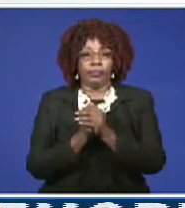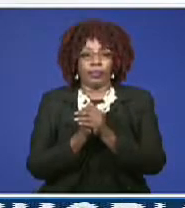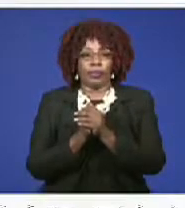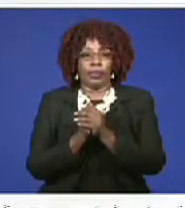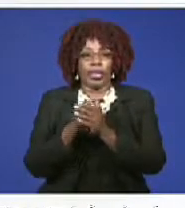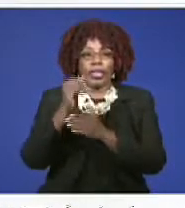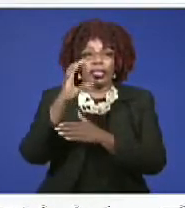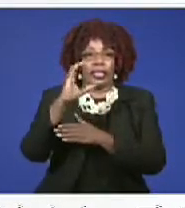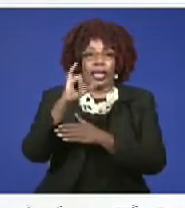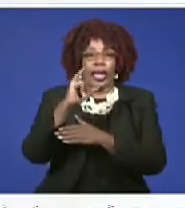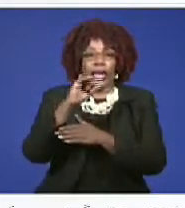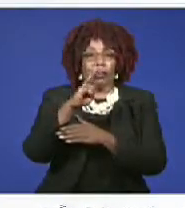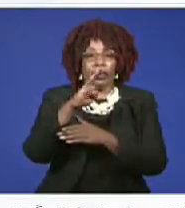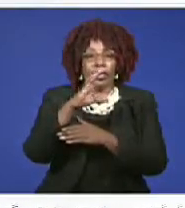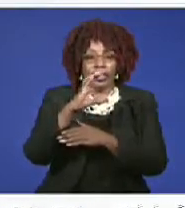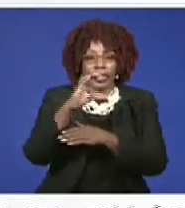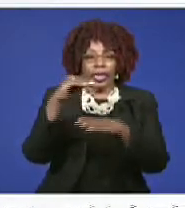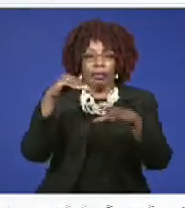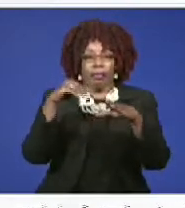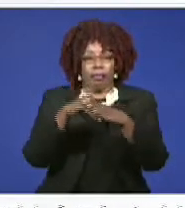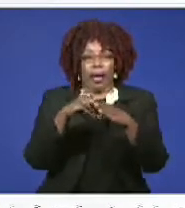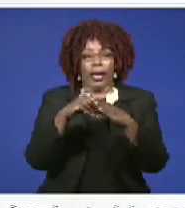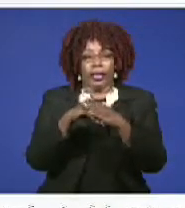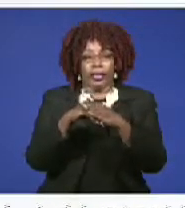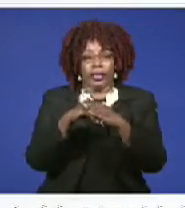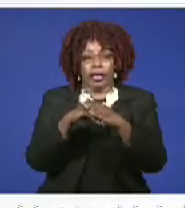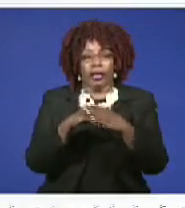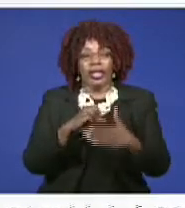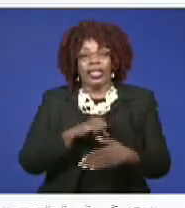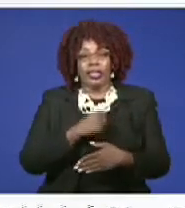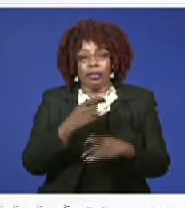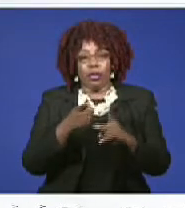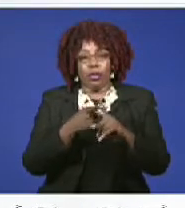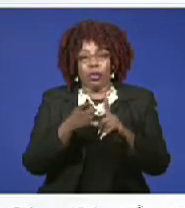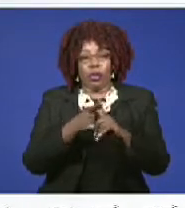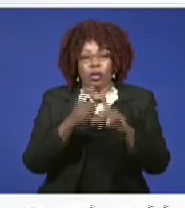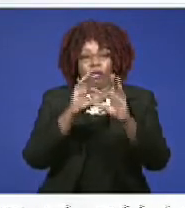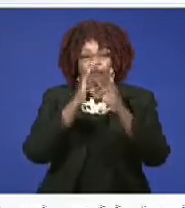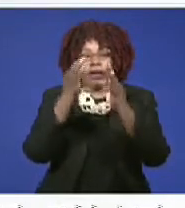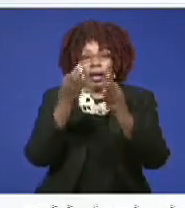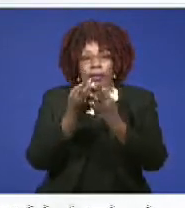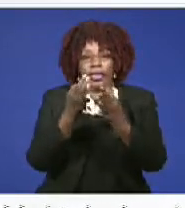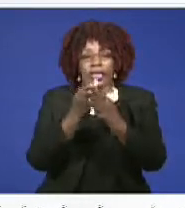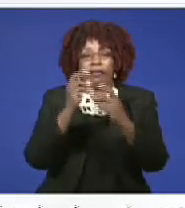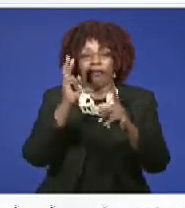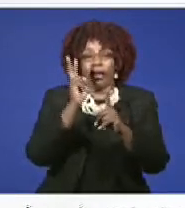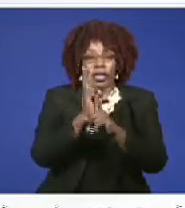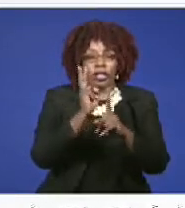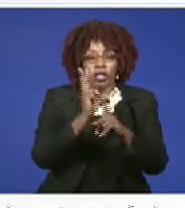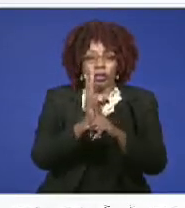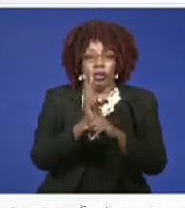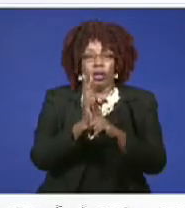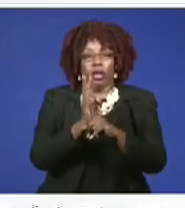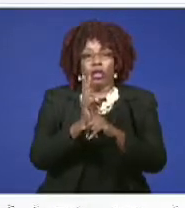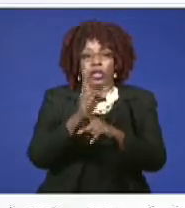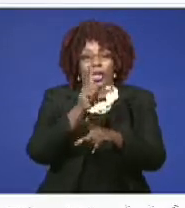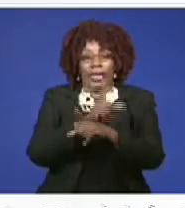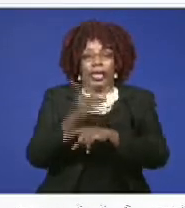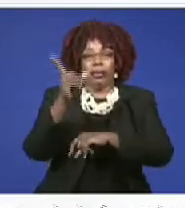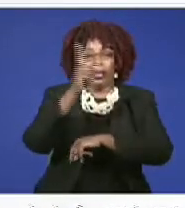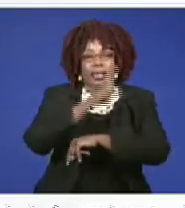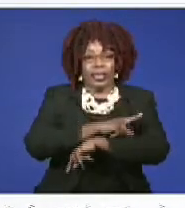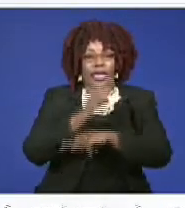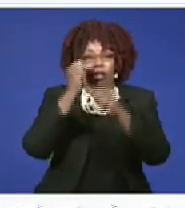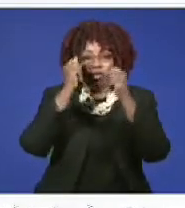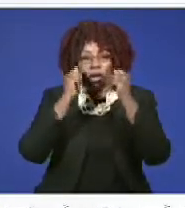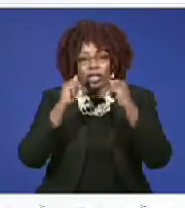Well, CIBC First Caribbean Bank expressing sympathy to the families of the victims of the Labor Day tragedy. A statement by bank officials